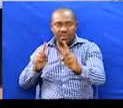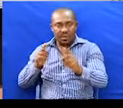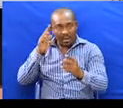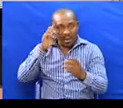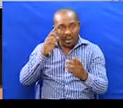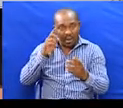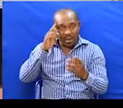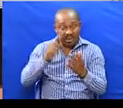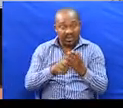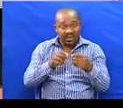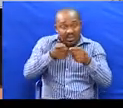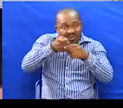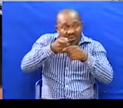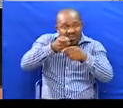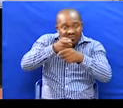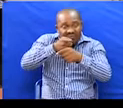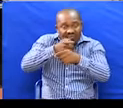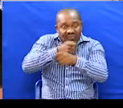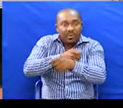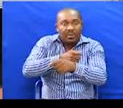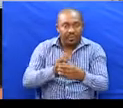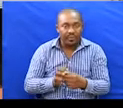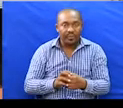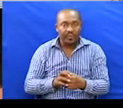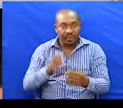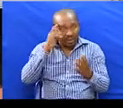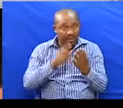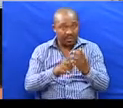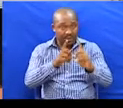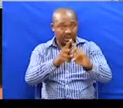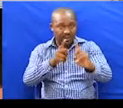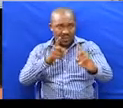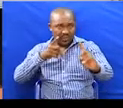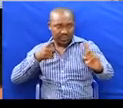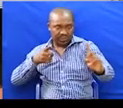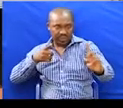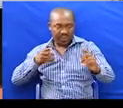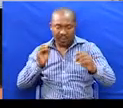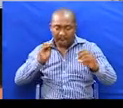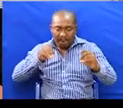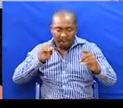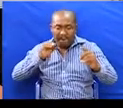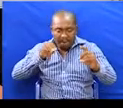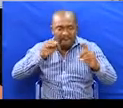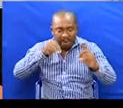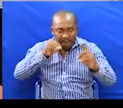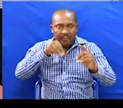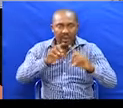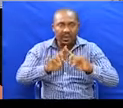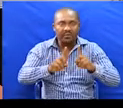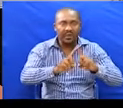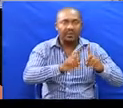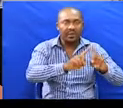here, these are the long one, it is called the chromosome, and the chromosome, it